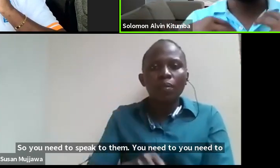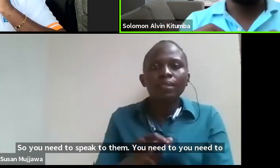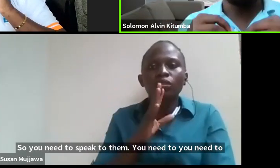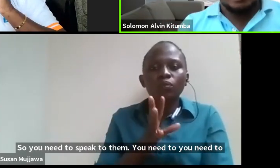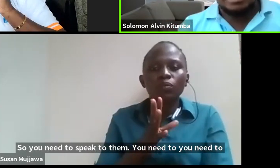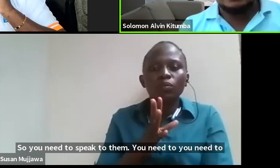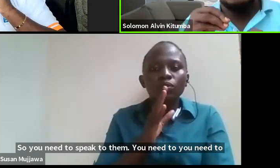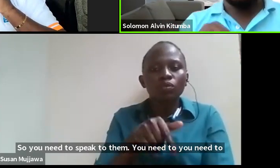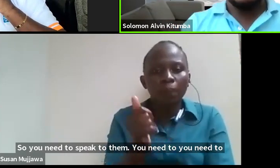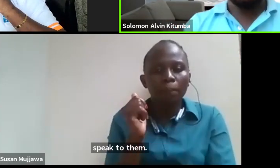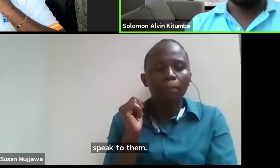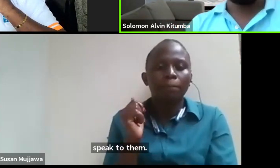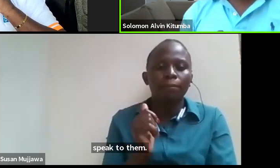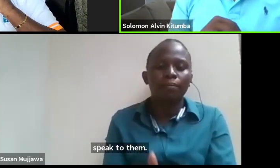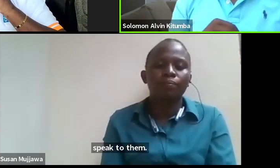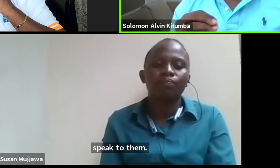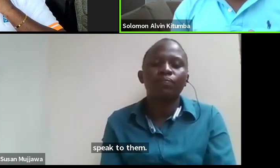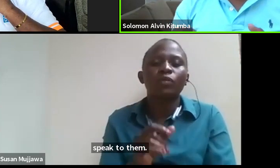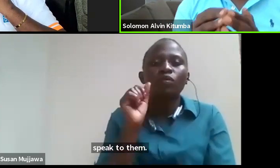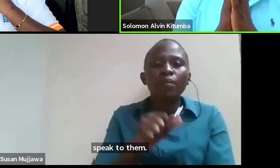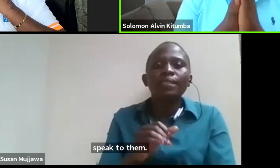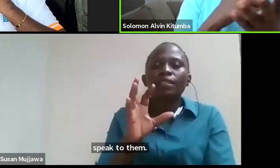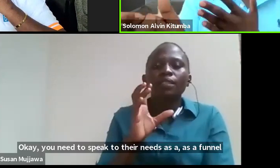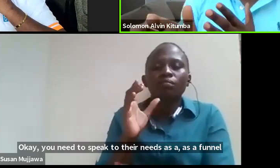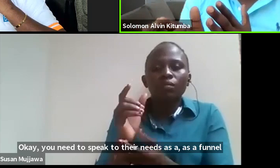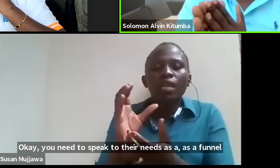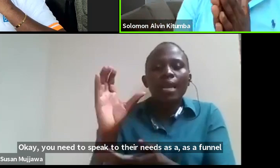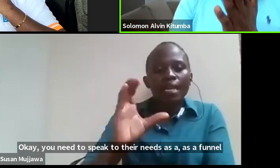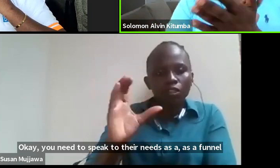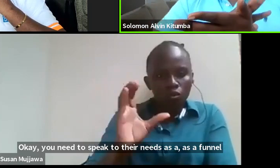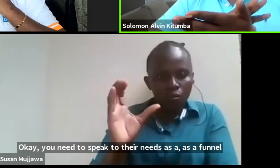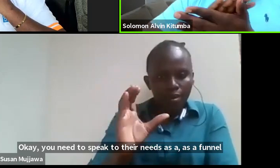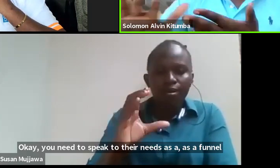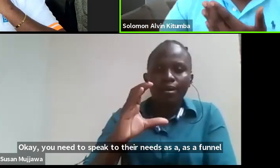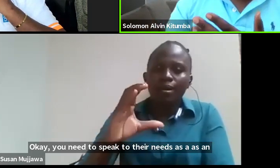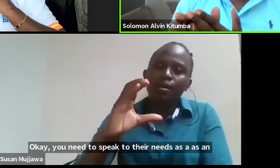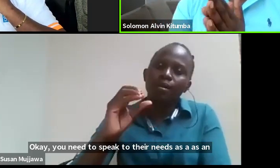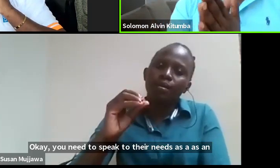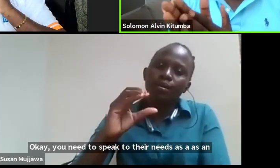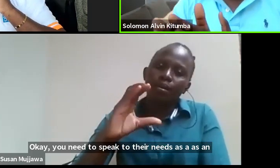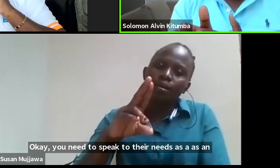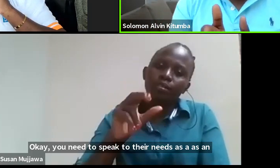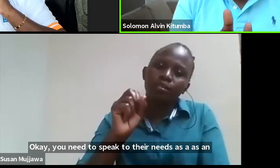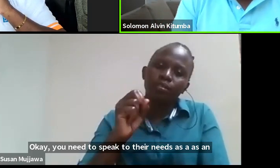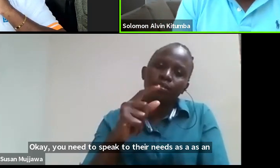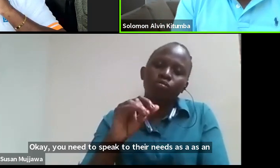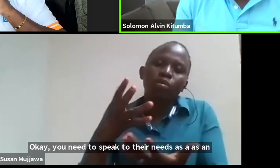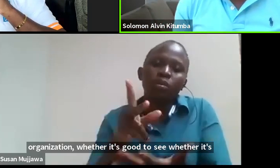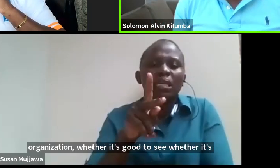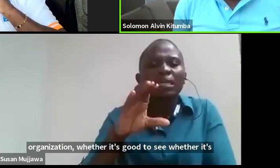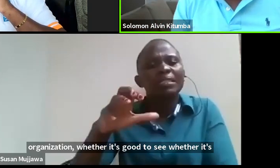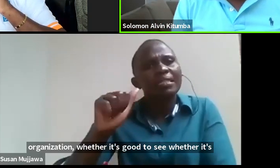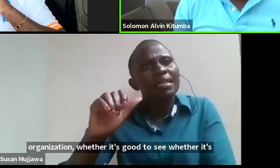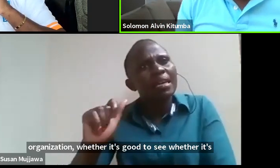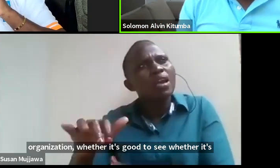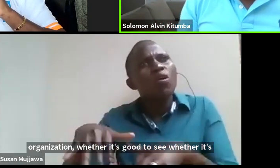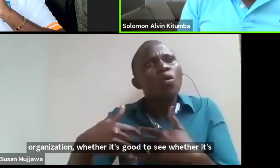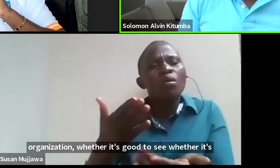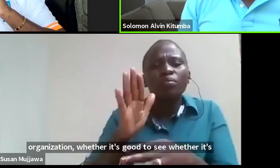You need to speak to their needs as an organization, whether it's KCCA, whether it's Ministry of Finance or Health. They have things they look